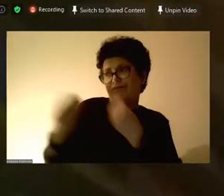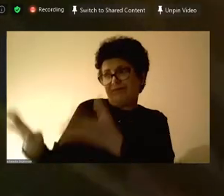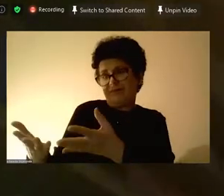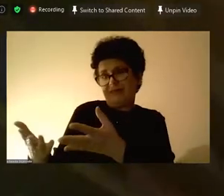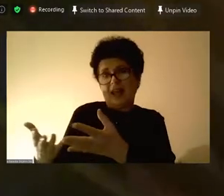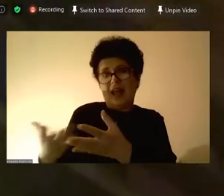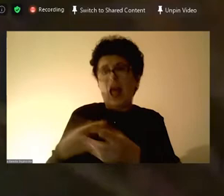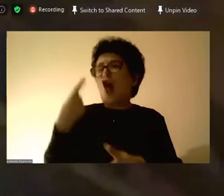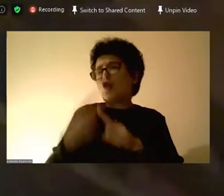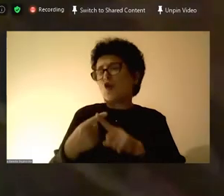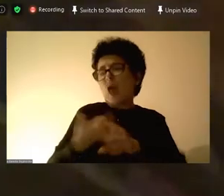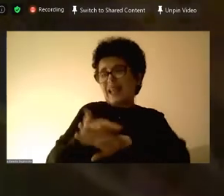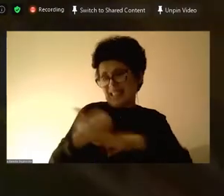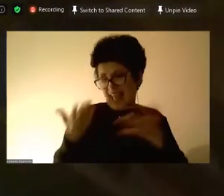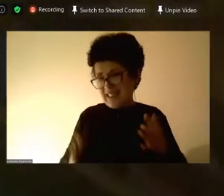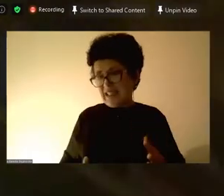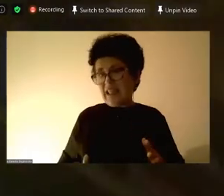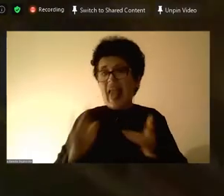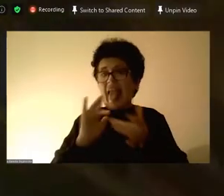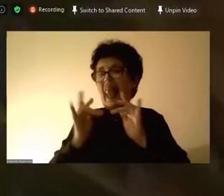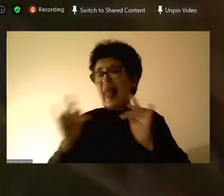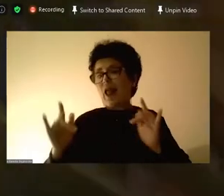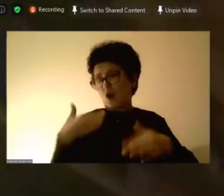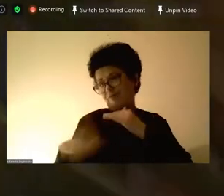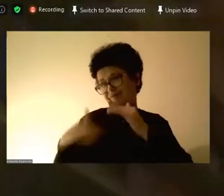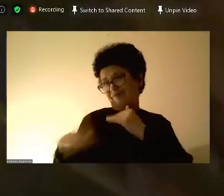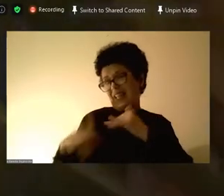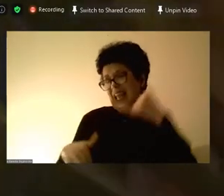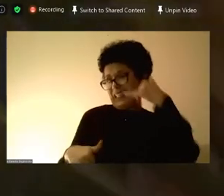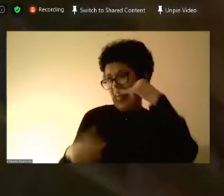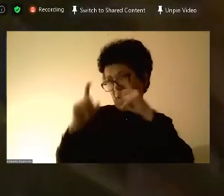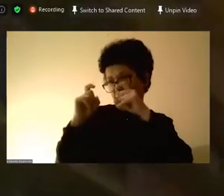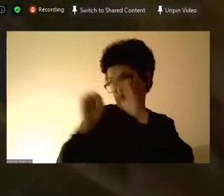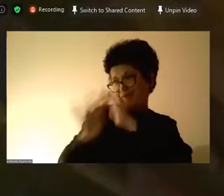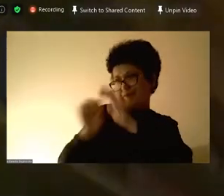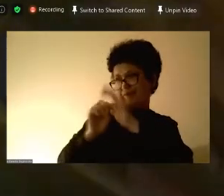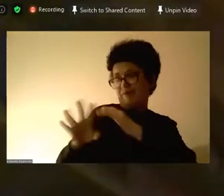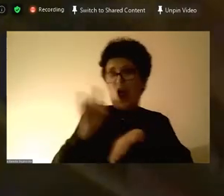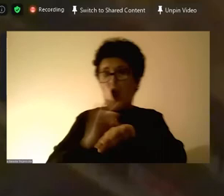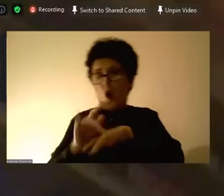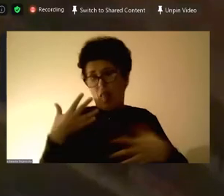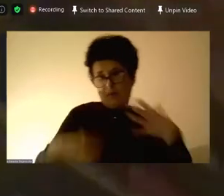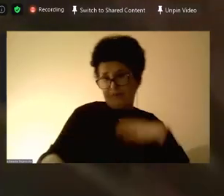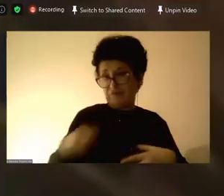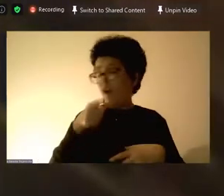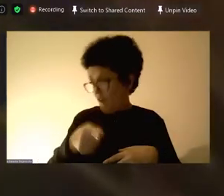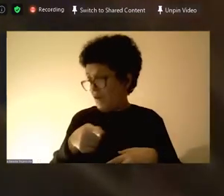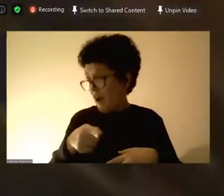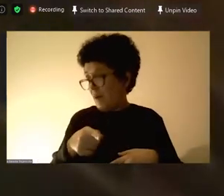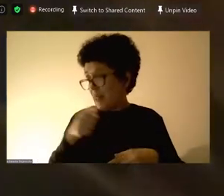So I want to talk about sexting. Sexting is behavior that